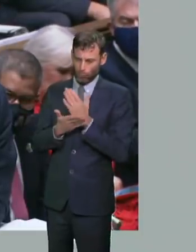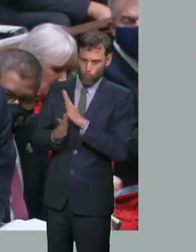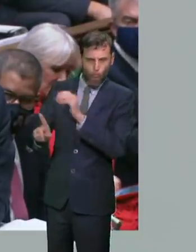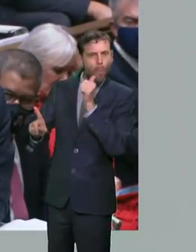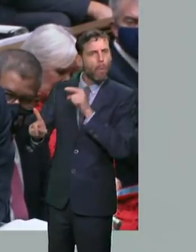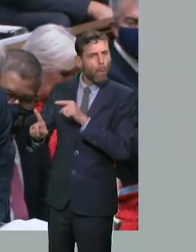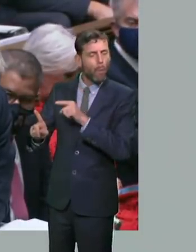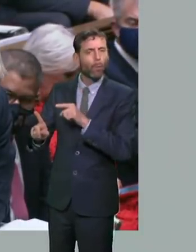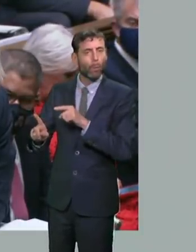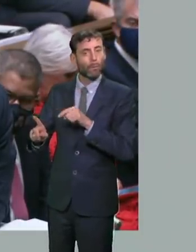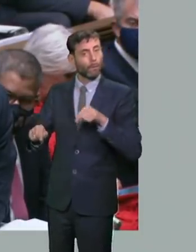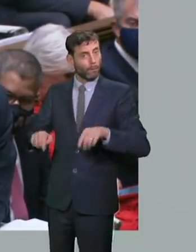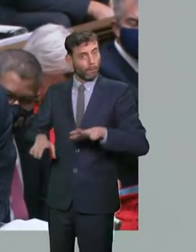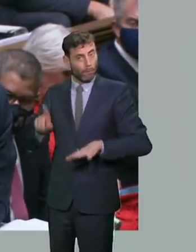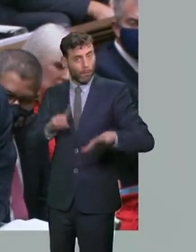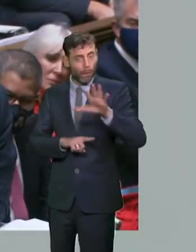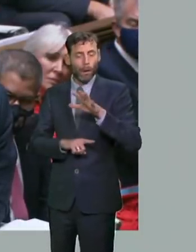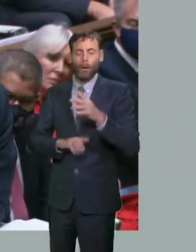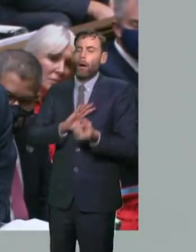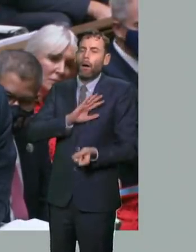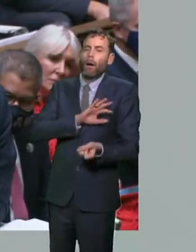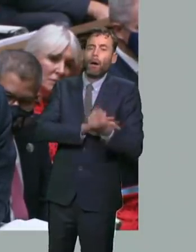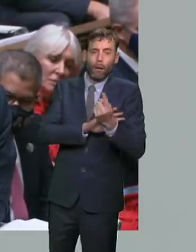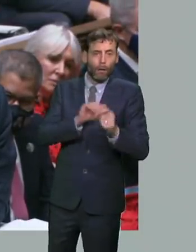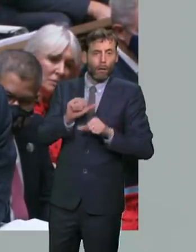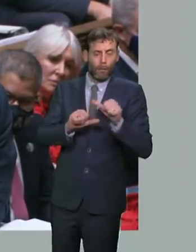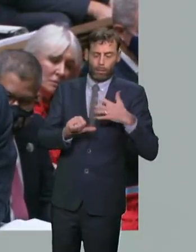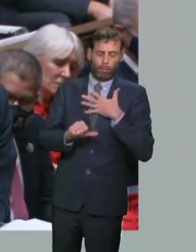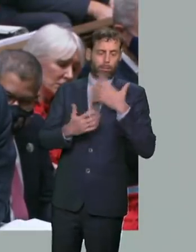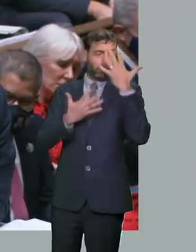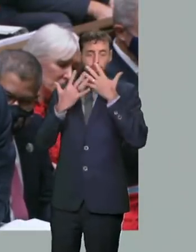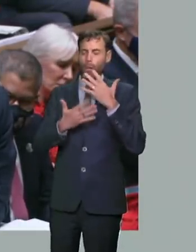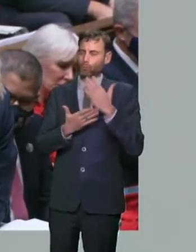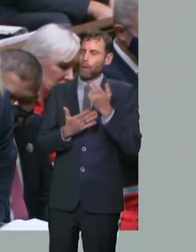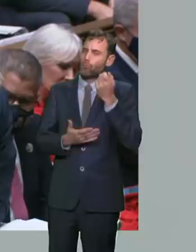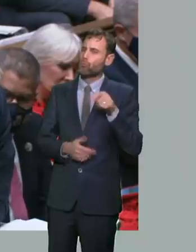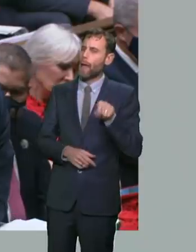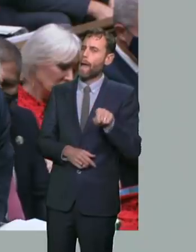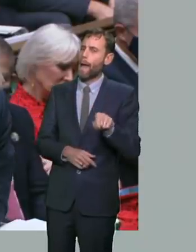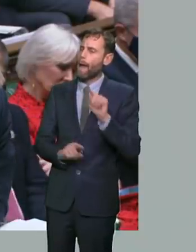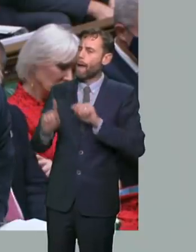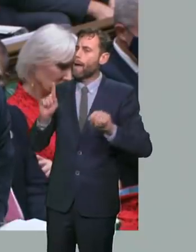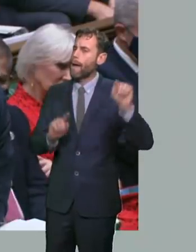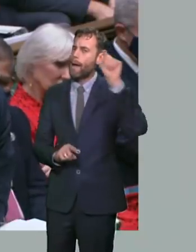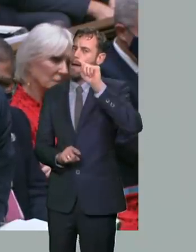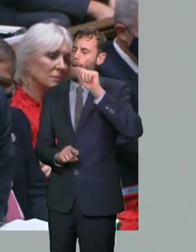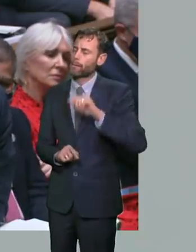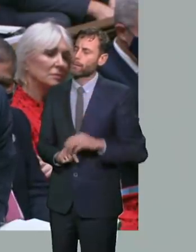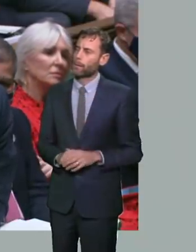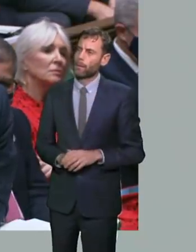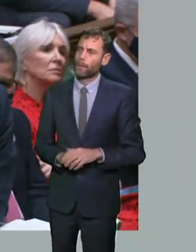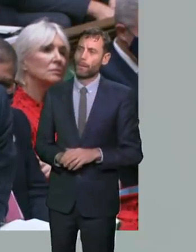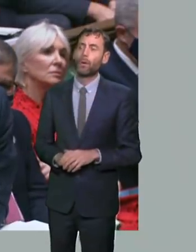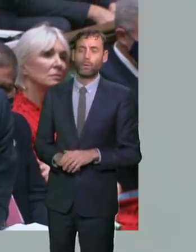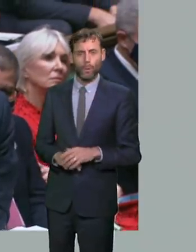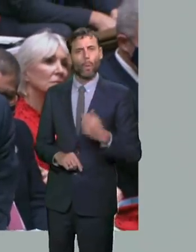House and the country that cases such as the very sad one that he raises are extremely, extremely rare, and